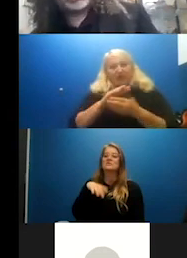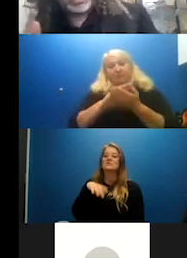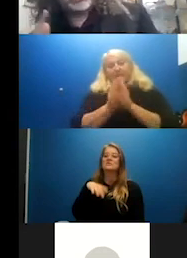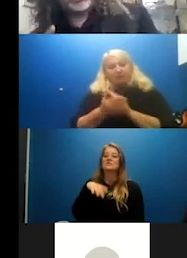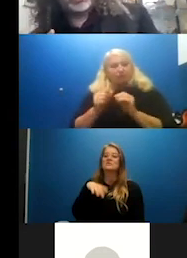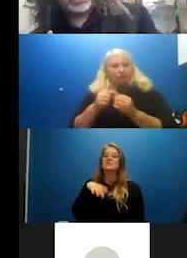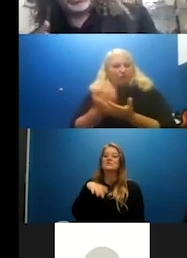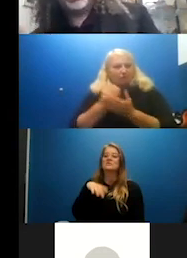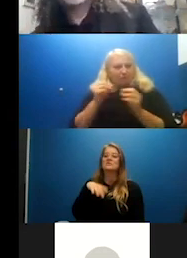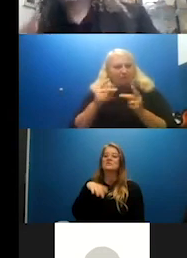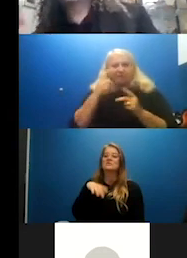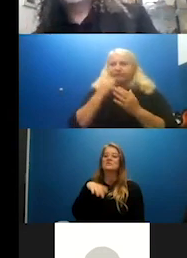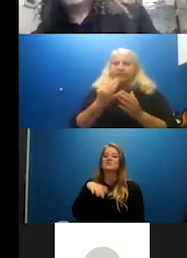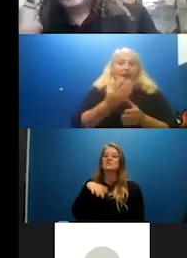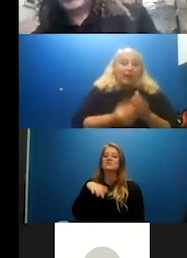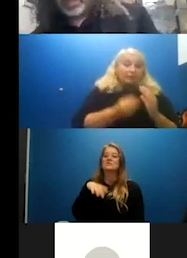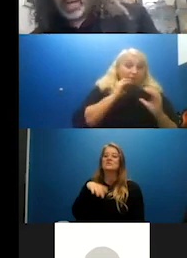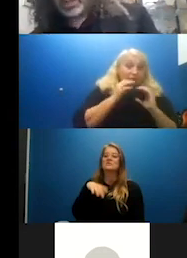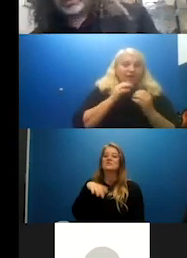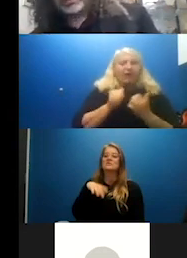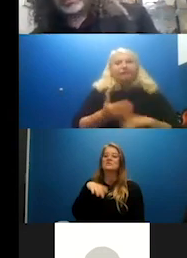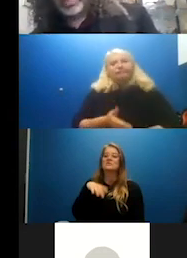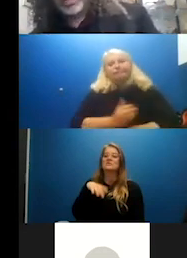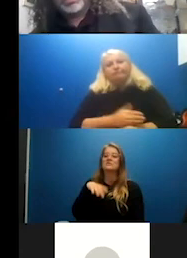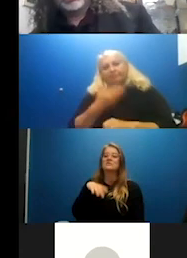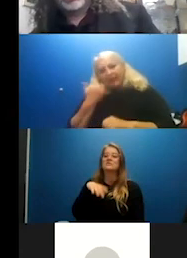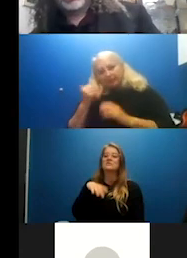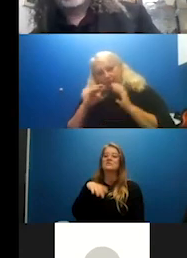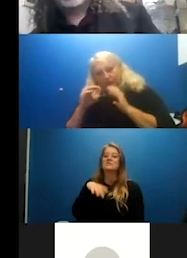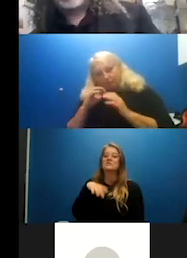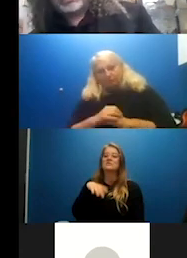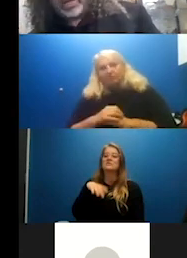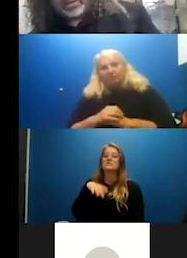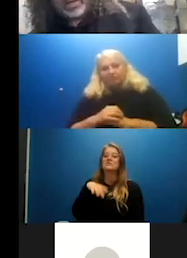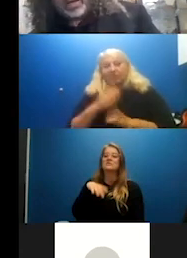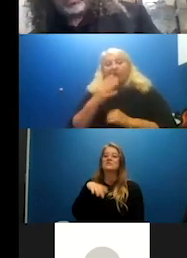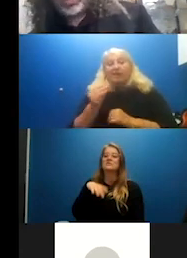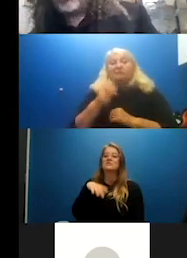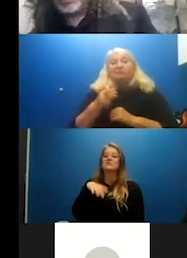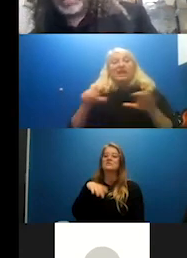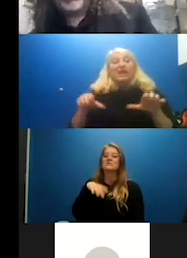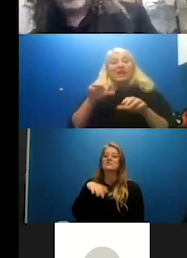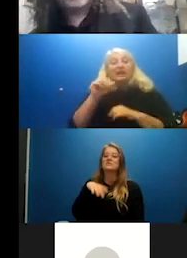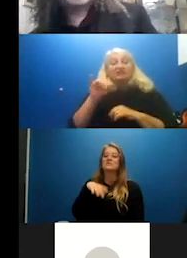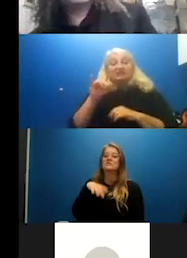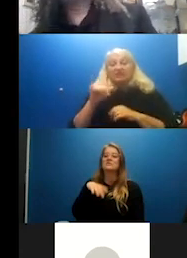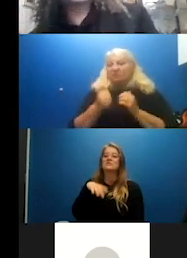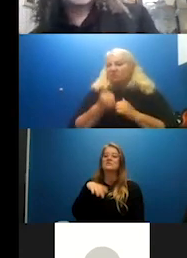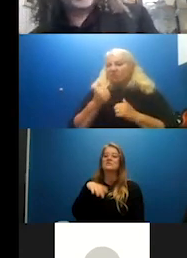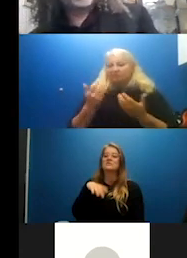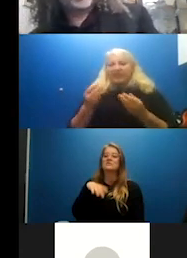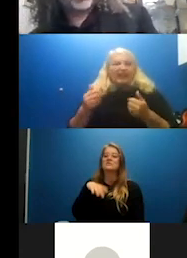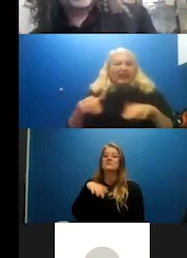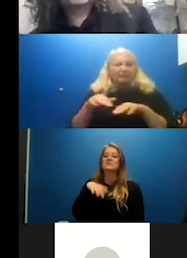it was a lack of communication, the opportunity would be better communication. And the activity was often land-based. So let's say it's